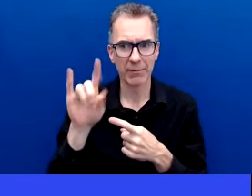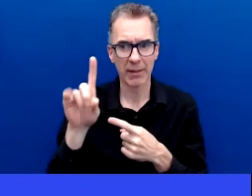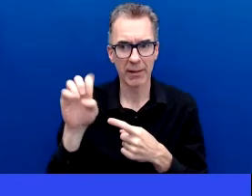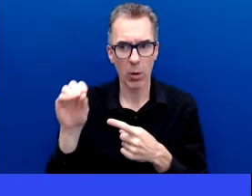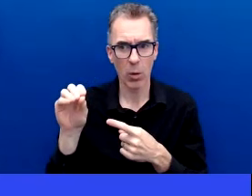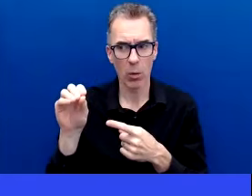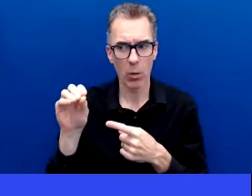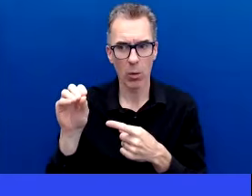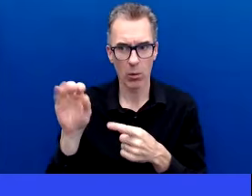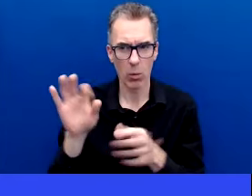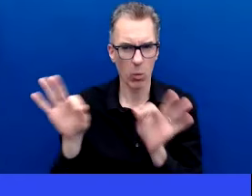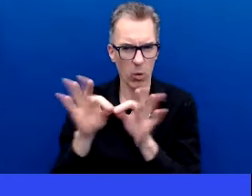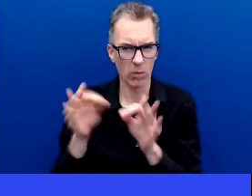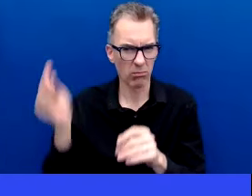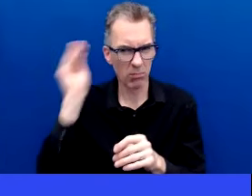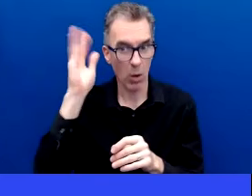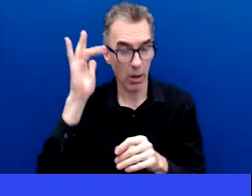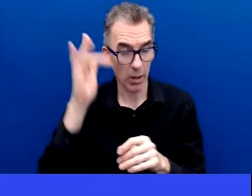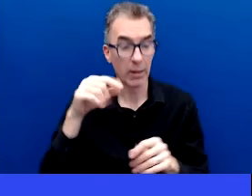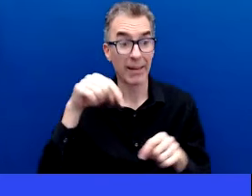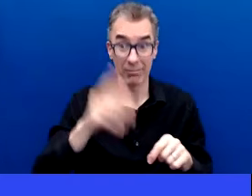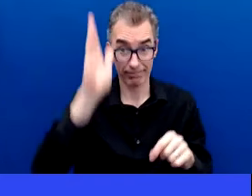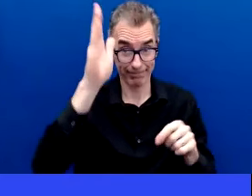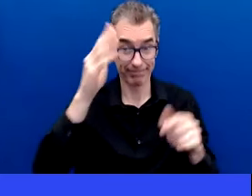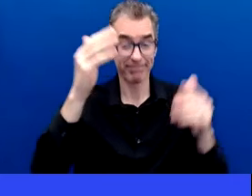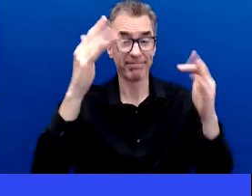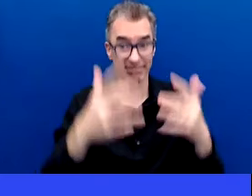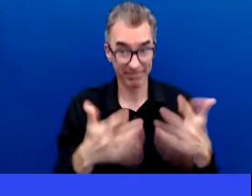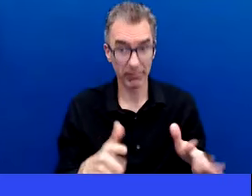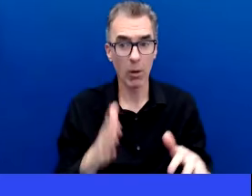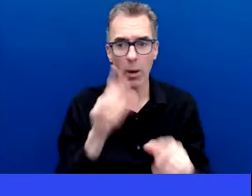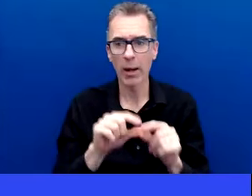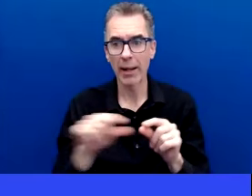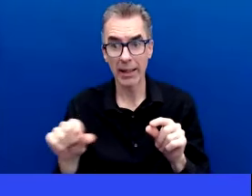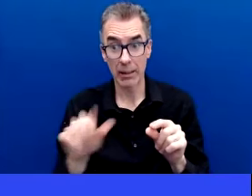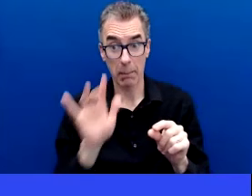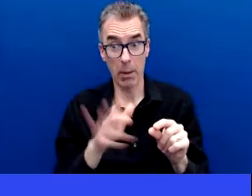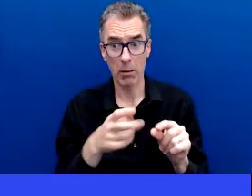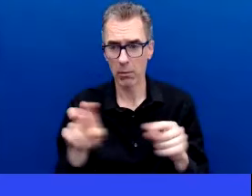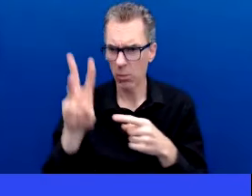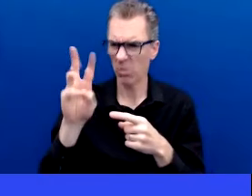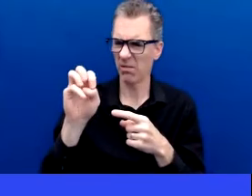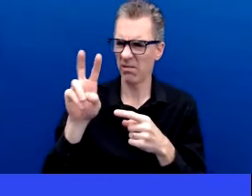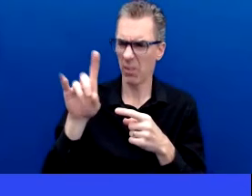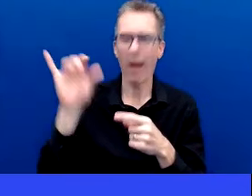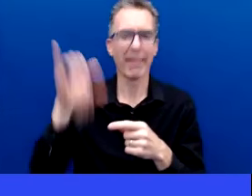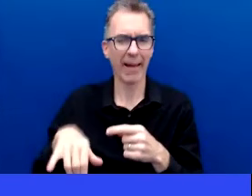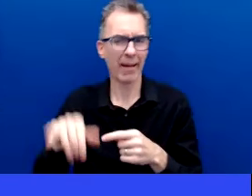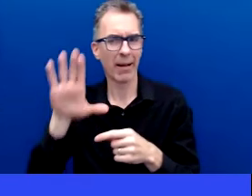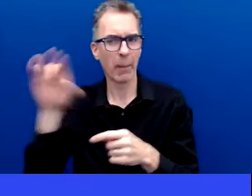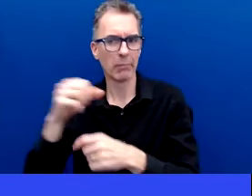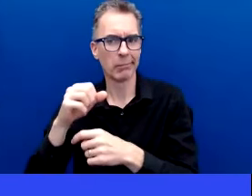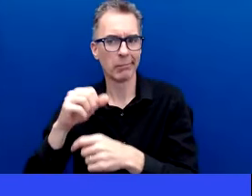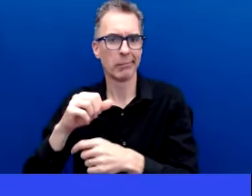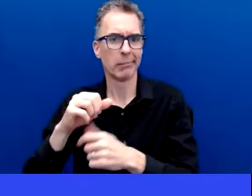have a video link, or I'm sorry, a link that'll take you to this WeVideo website, and they are who make Play Pause